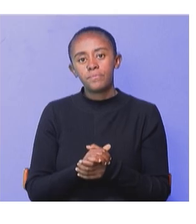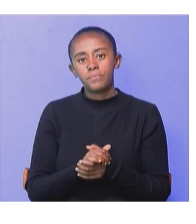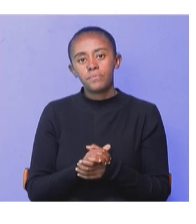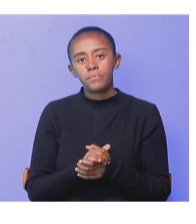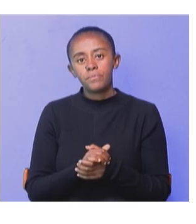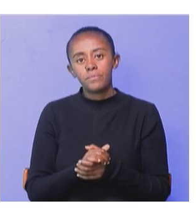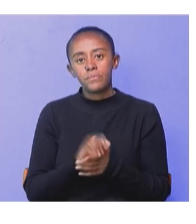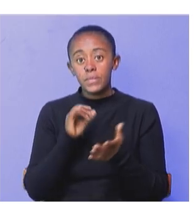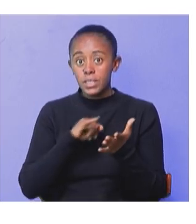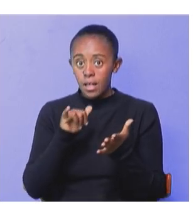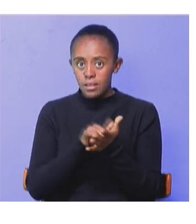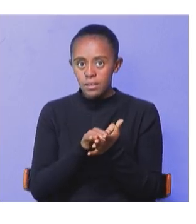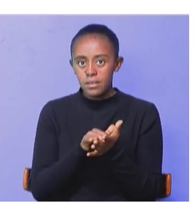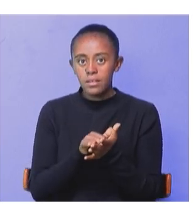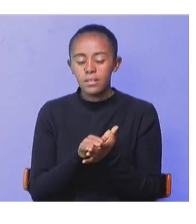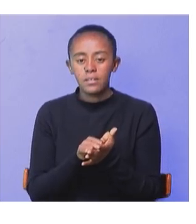that